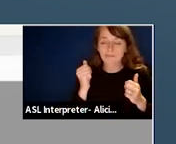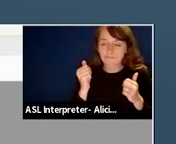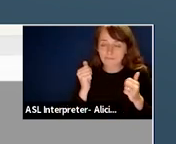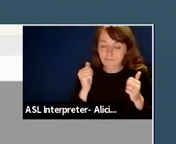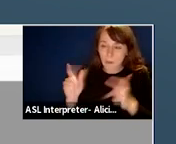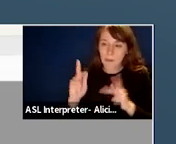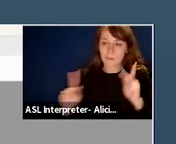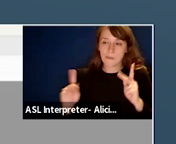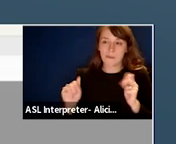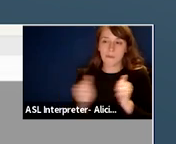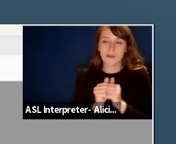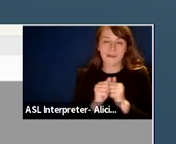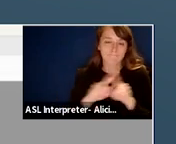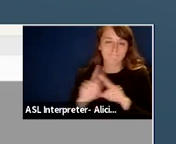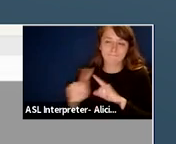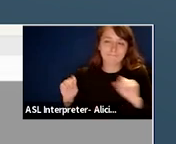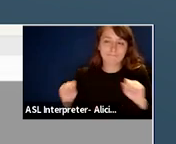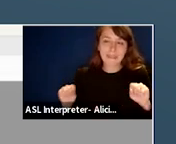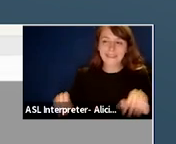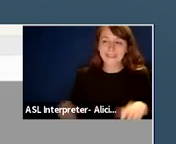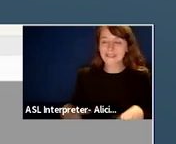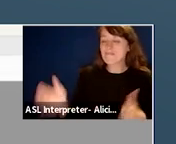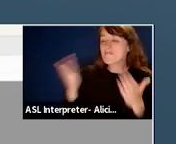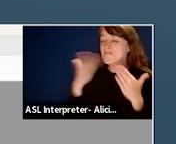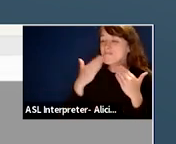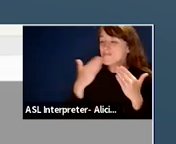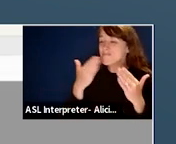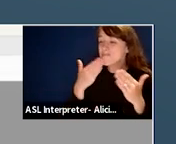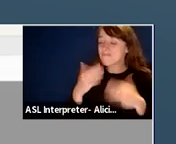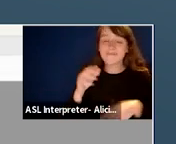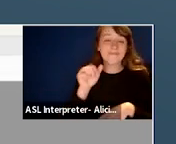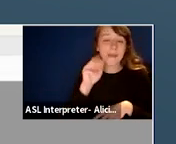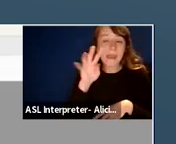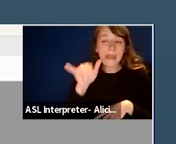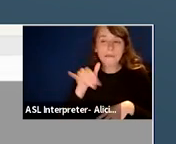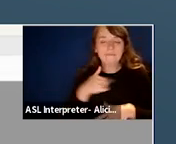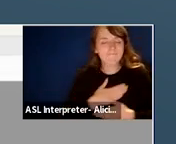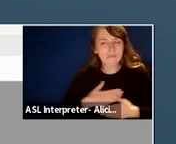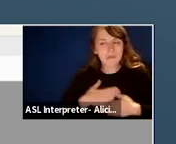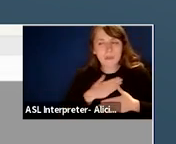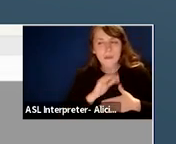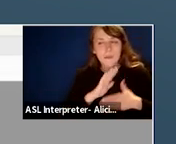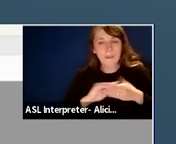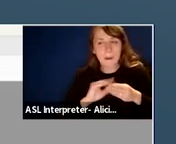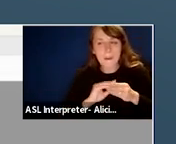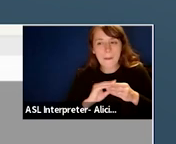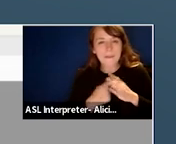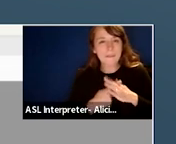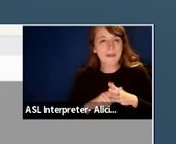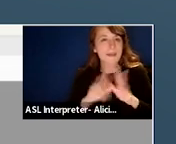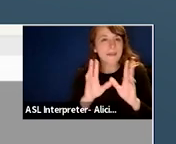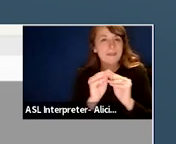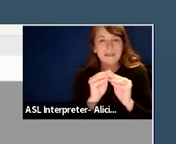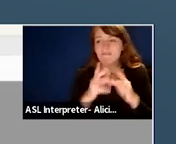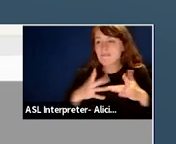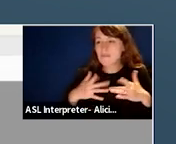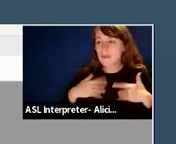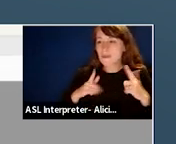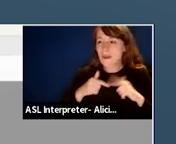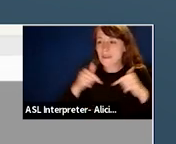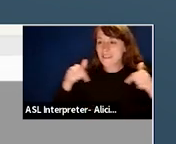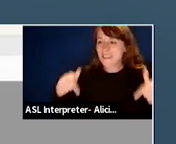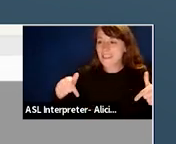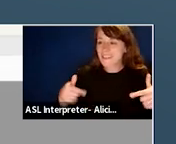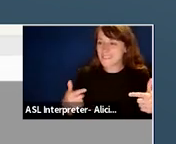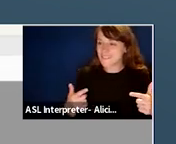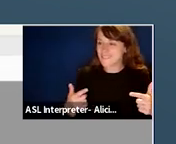and Amy, I really loved what you said at the beginning of the meeting, and I'm excited that this is happening tonight. I appreciate you all bearing with me. I'm